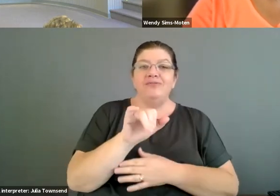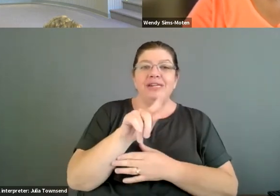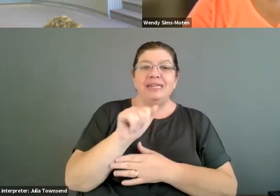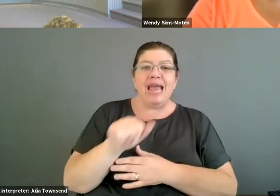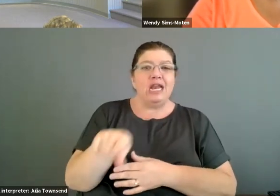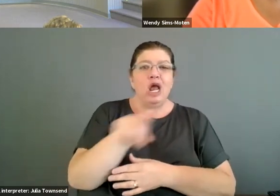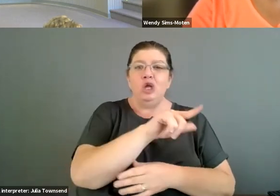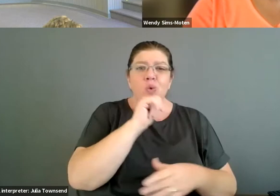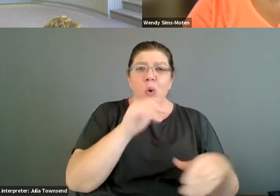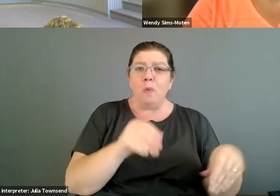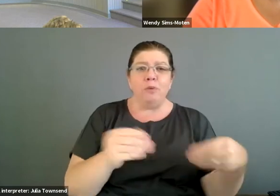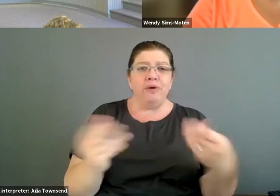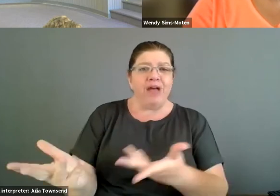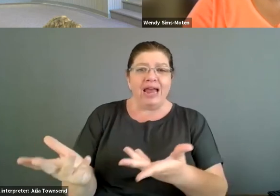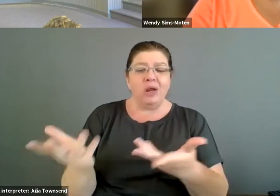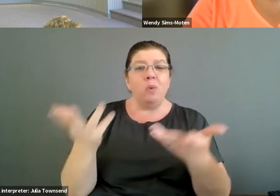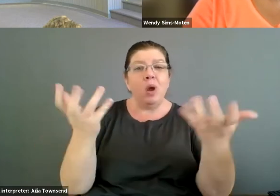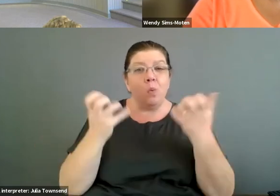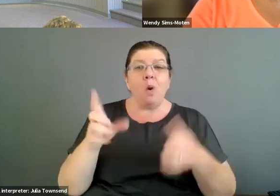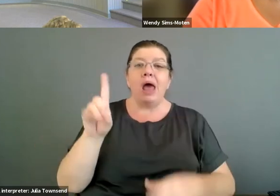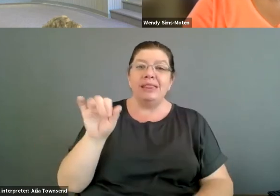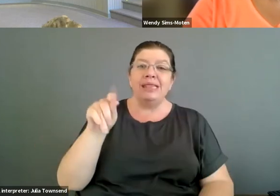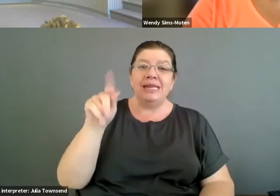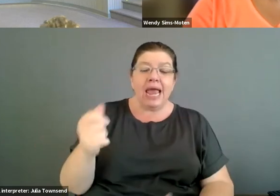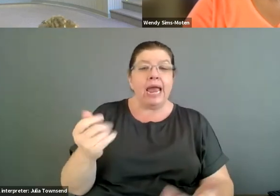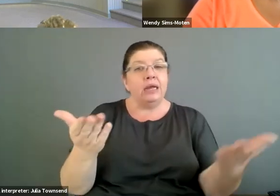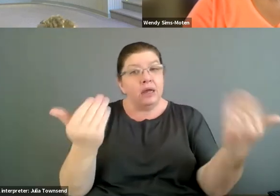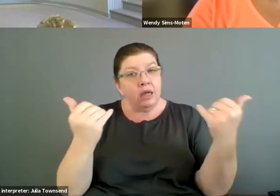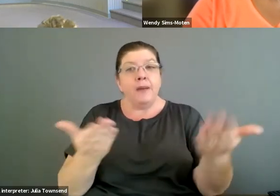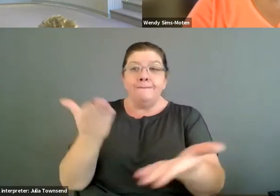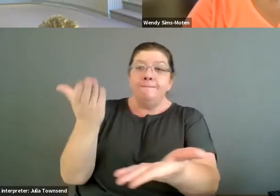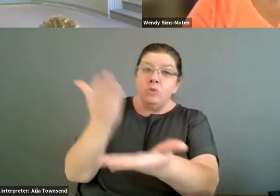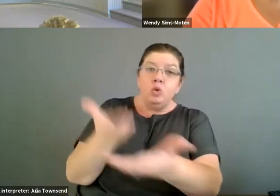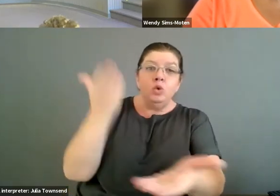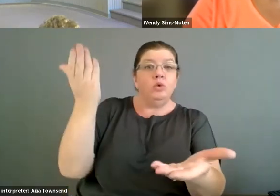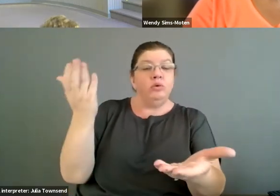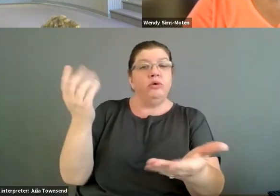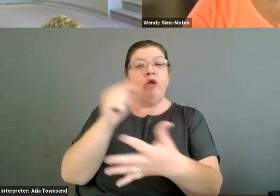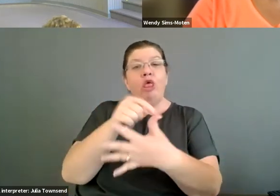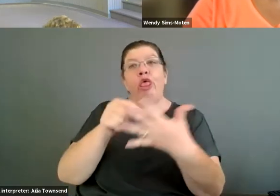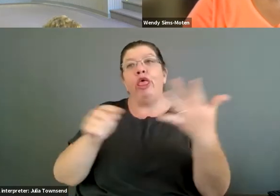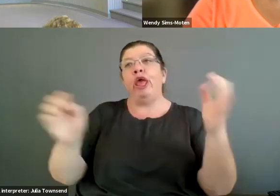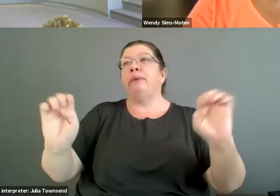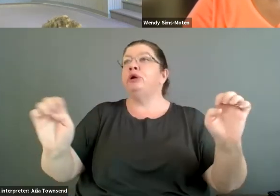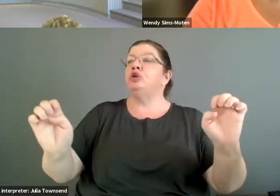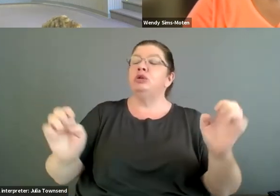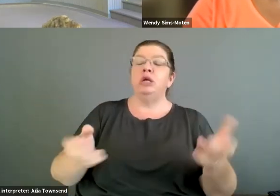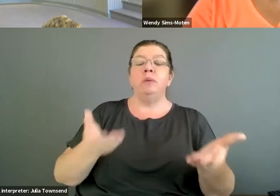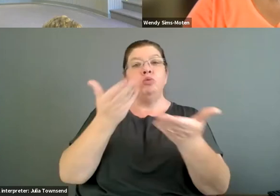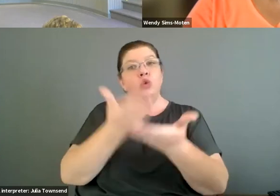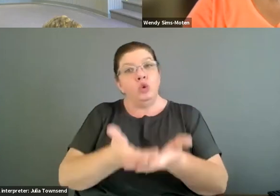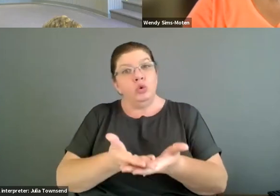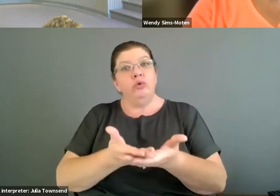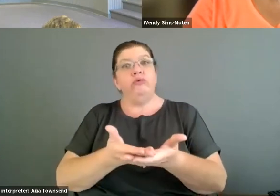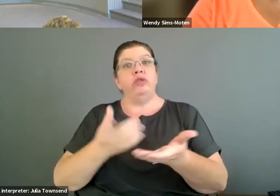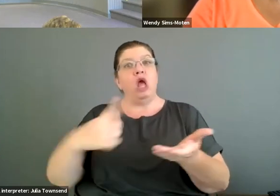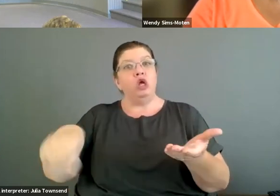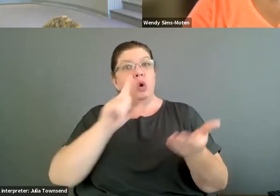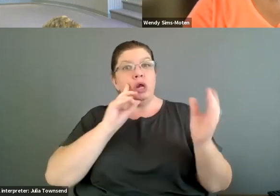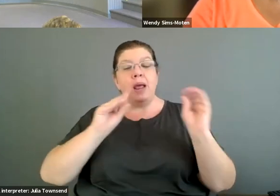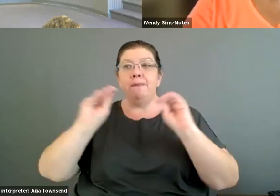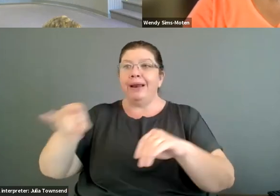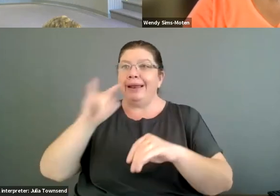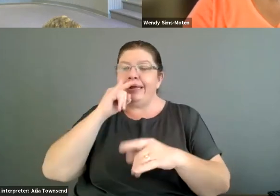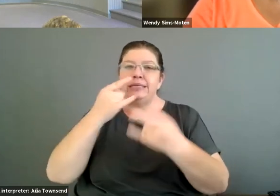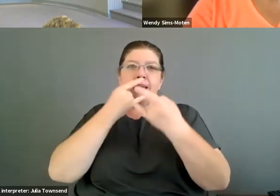it. We want the data. We want you to prove all these emergencies. Prove the fact that you're going to put our kids in masks